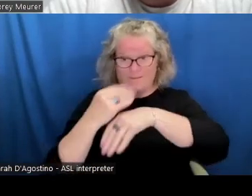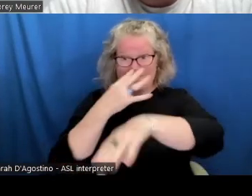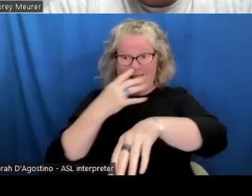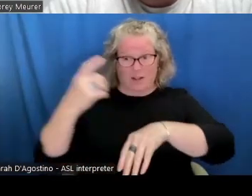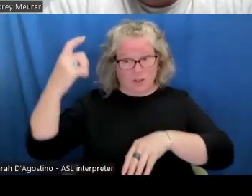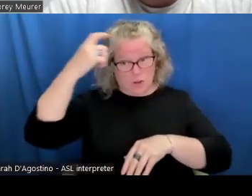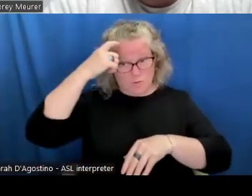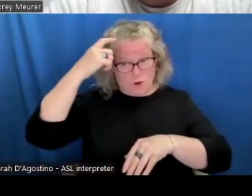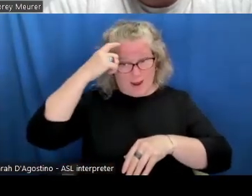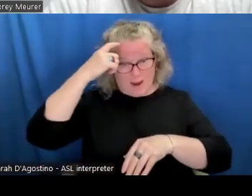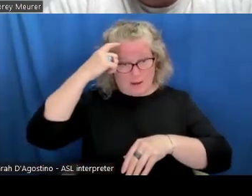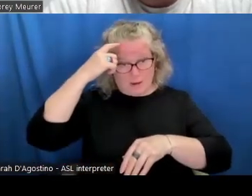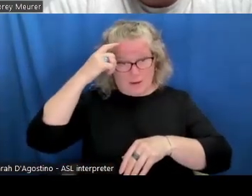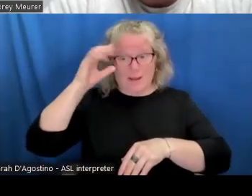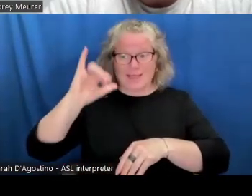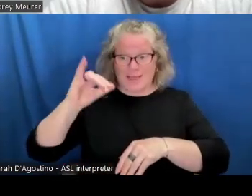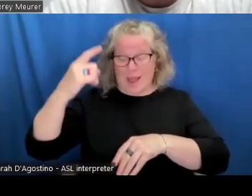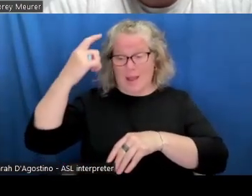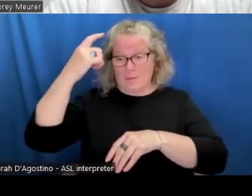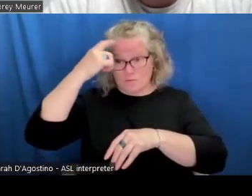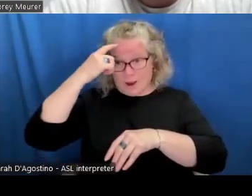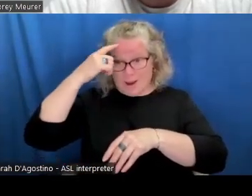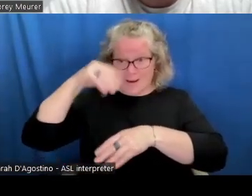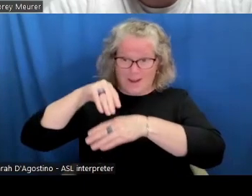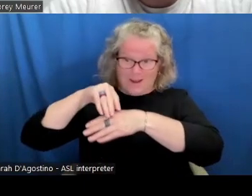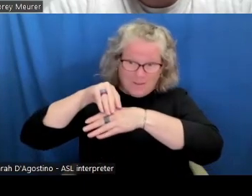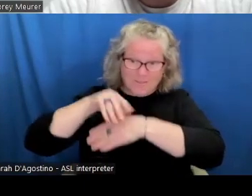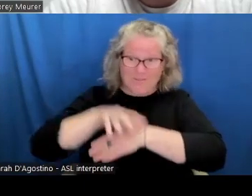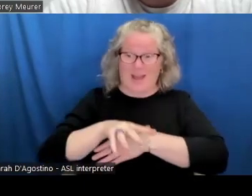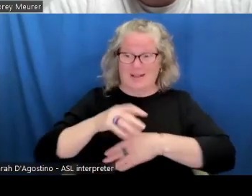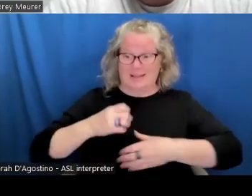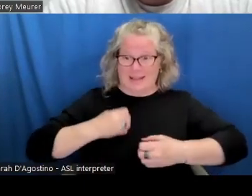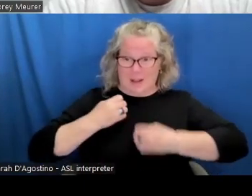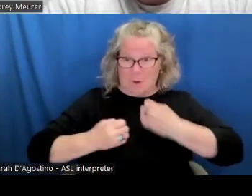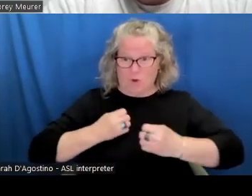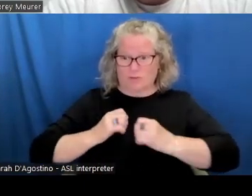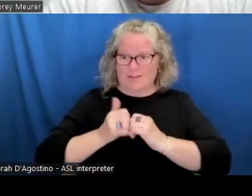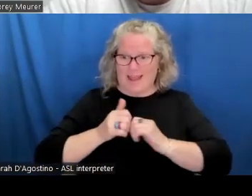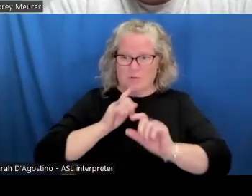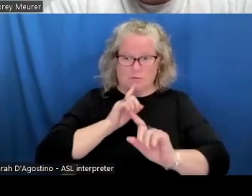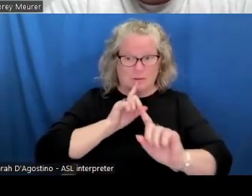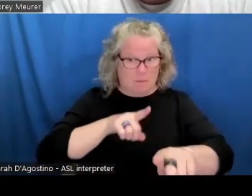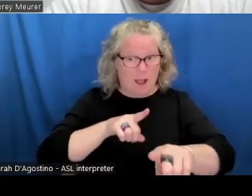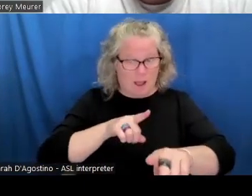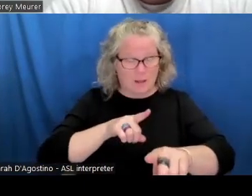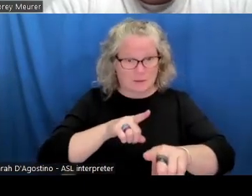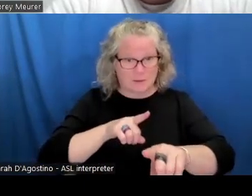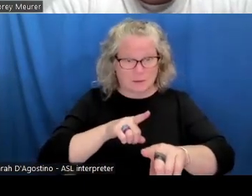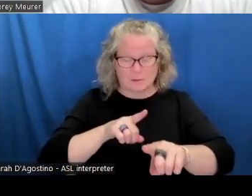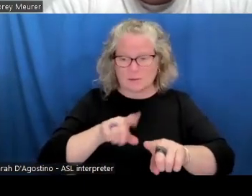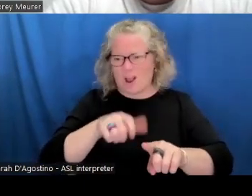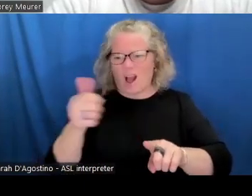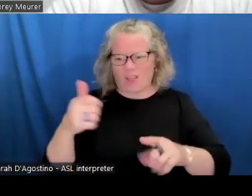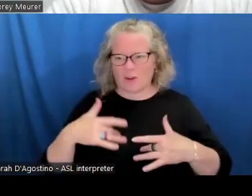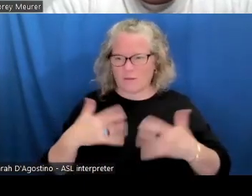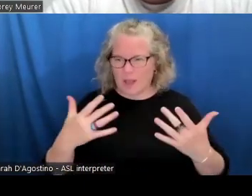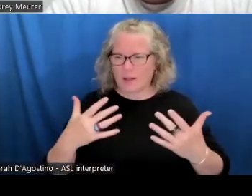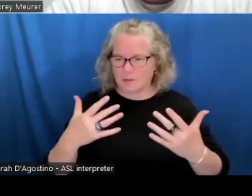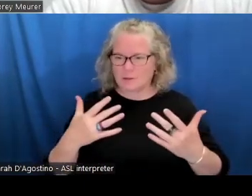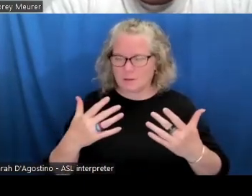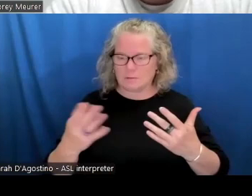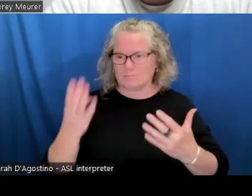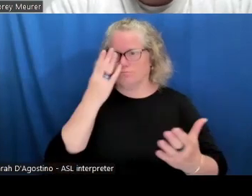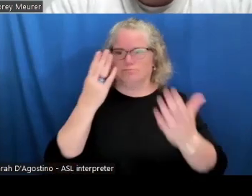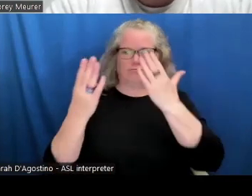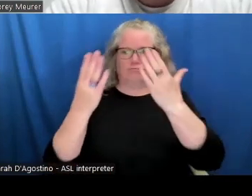how that impacts the way they respond to other events in the world, it really helps them and their families move